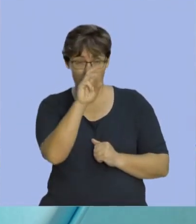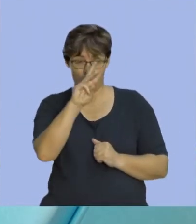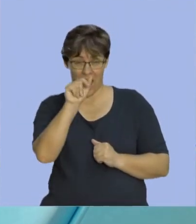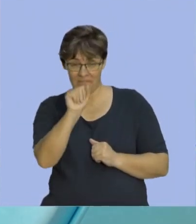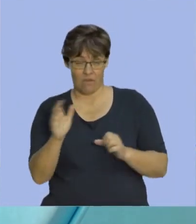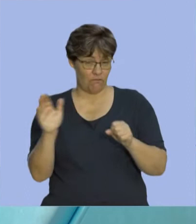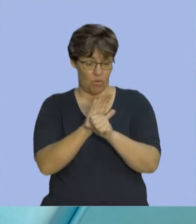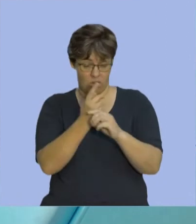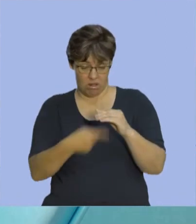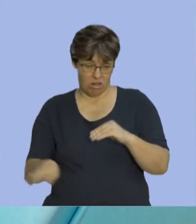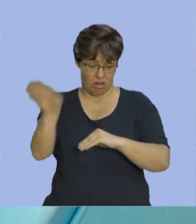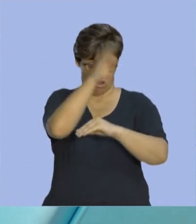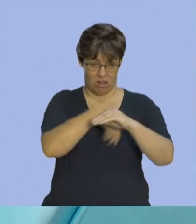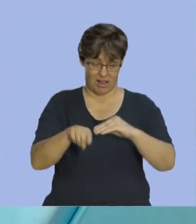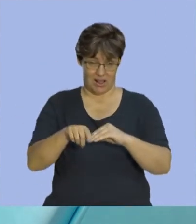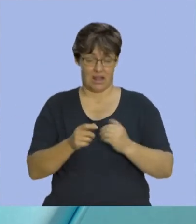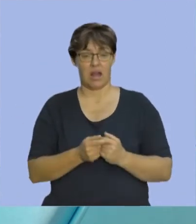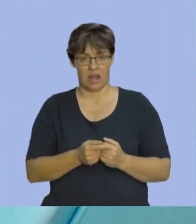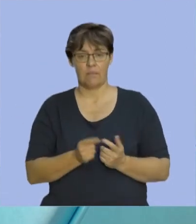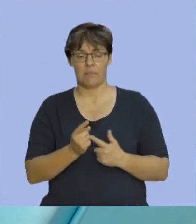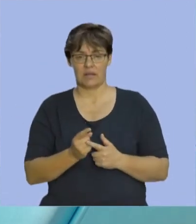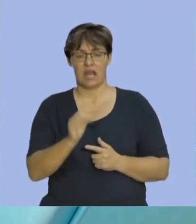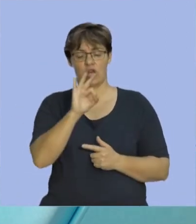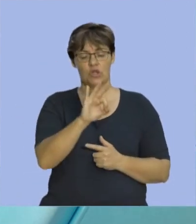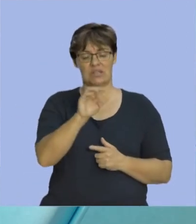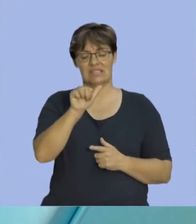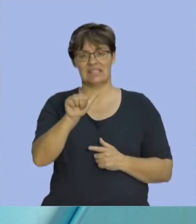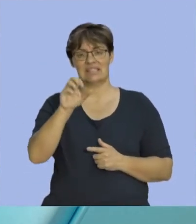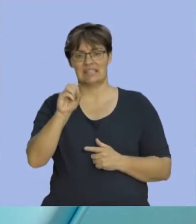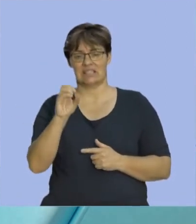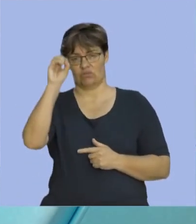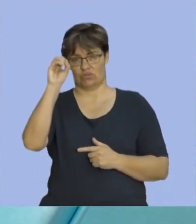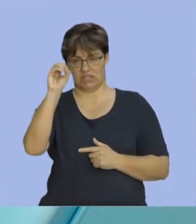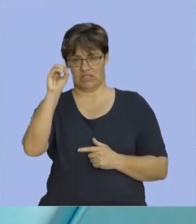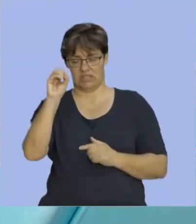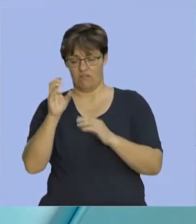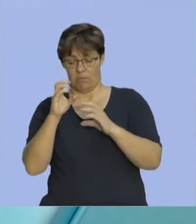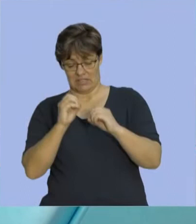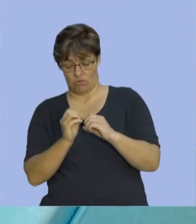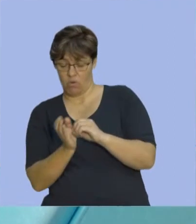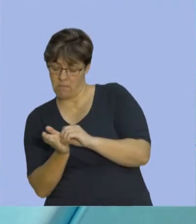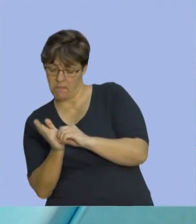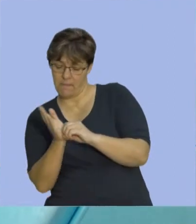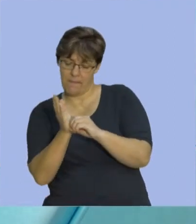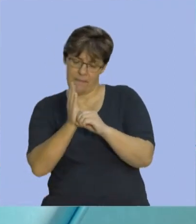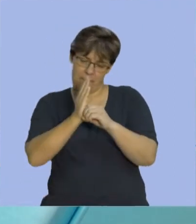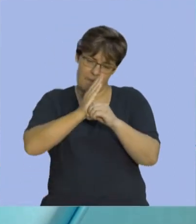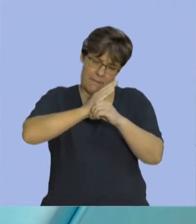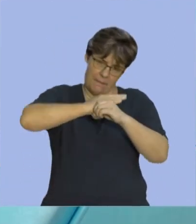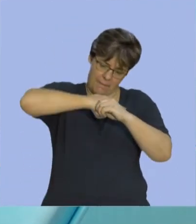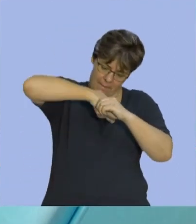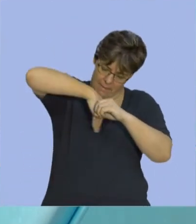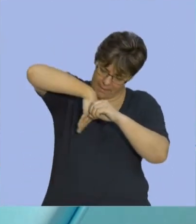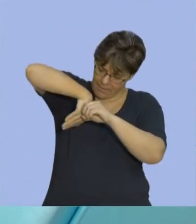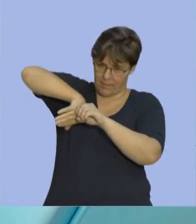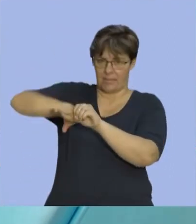wave to be complete, it normally takes 360 degrees to do that. So